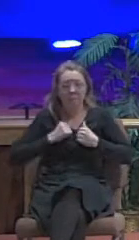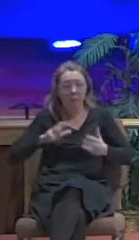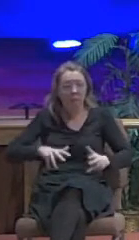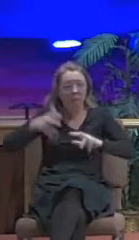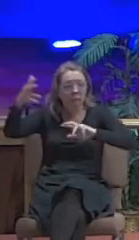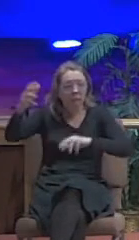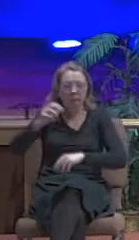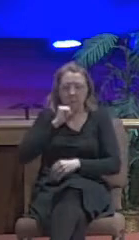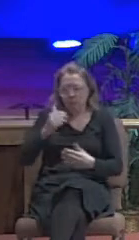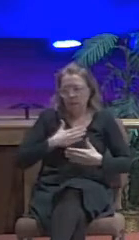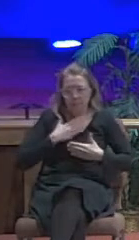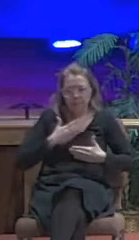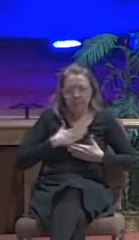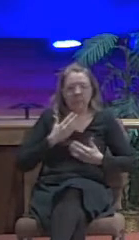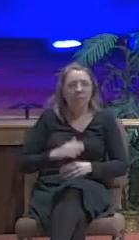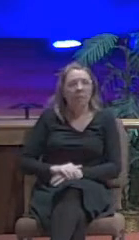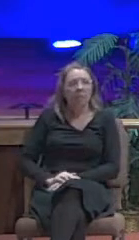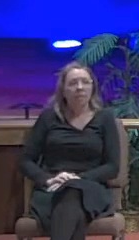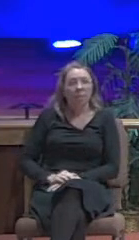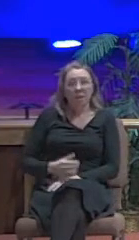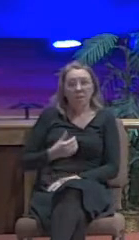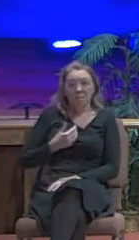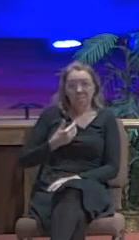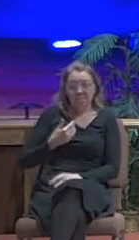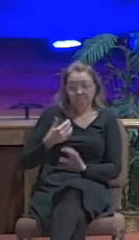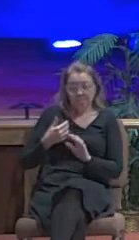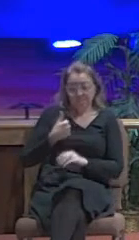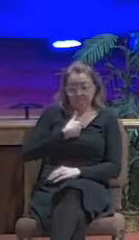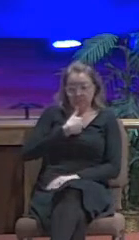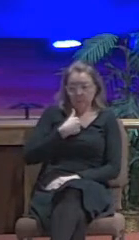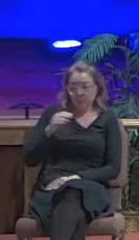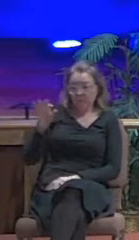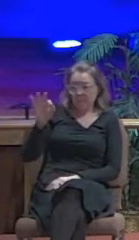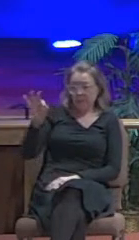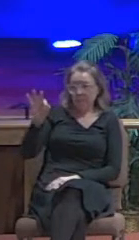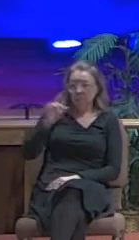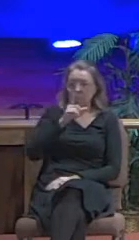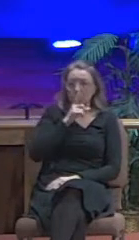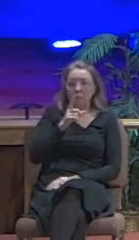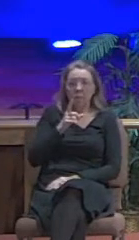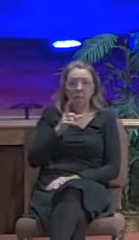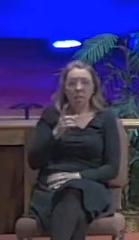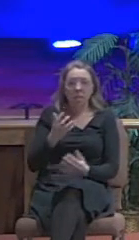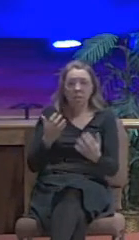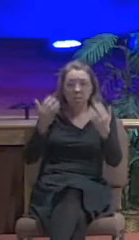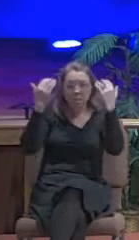As a pastor, sometimes it's overwhelming because the phone's just ringing off the hook of